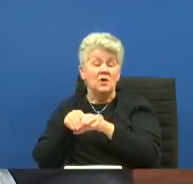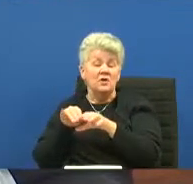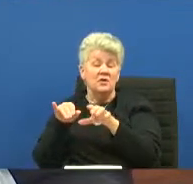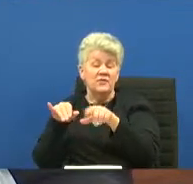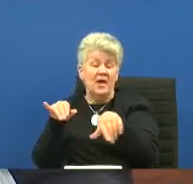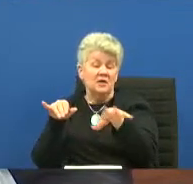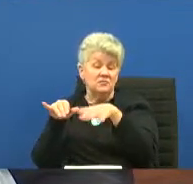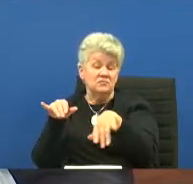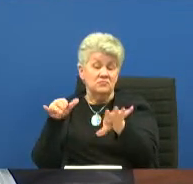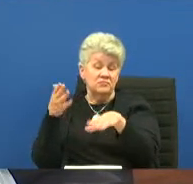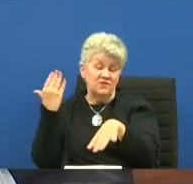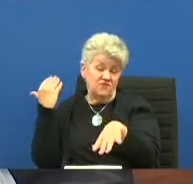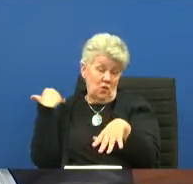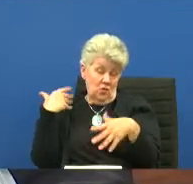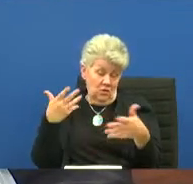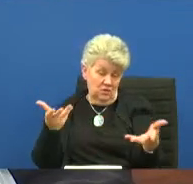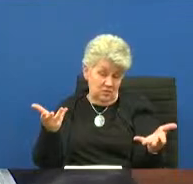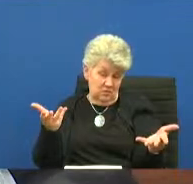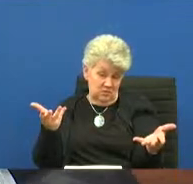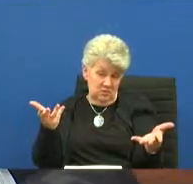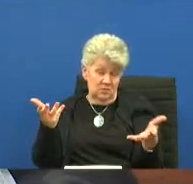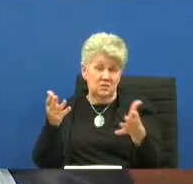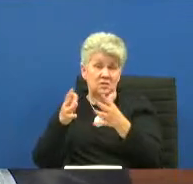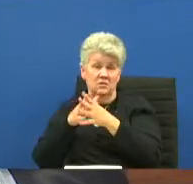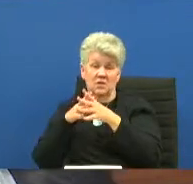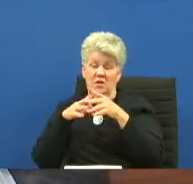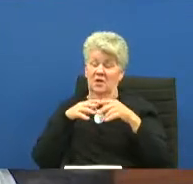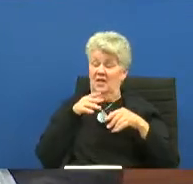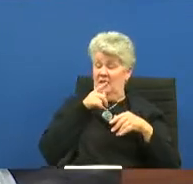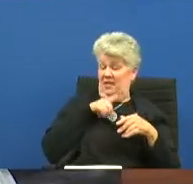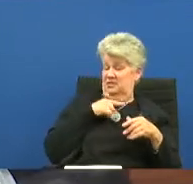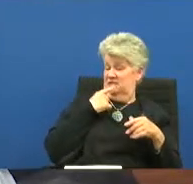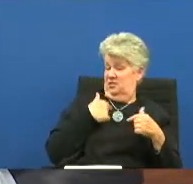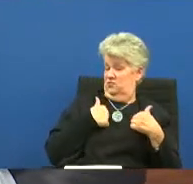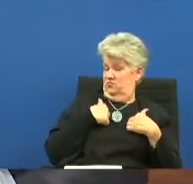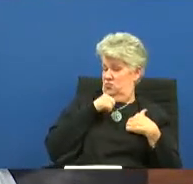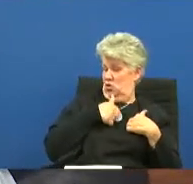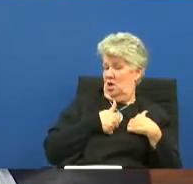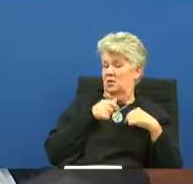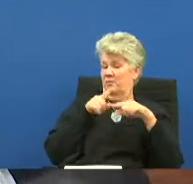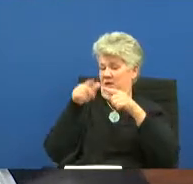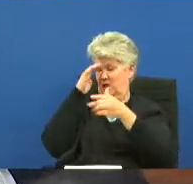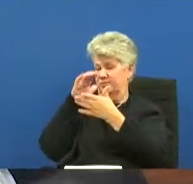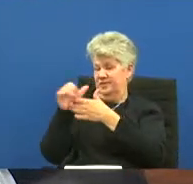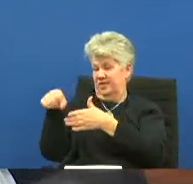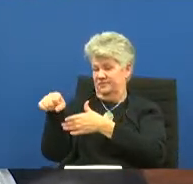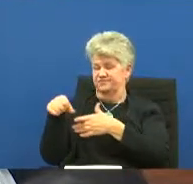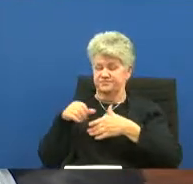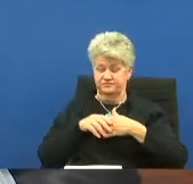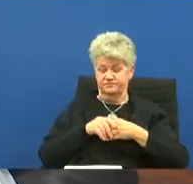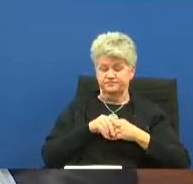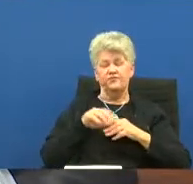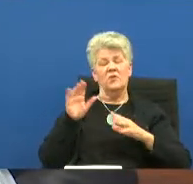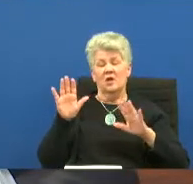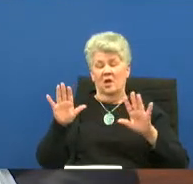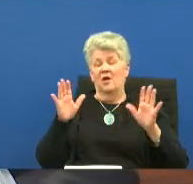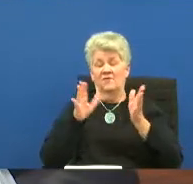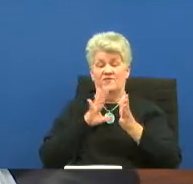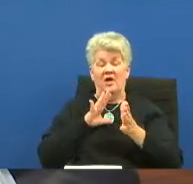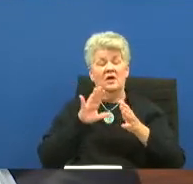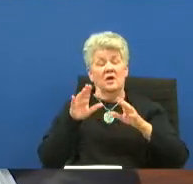before, obviously. I have not, but he did. He Yes, did. Okay. correct. It's a big